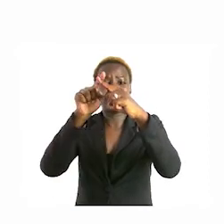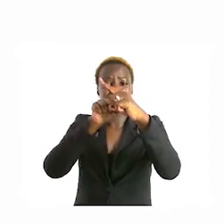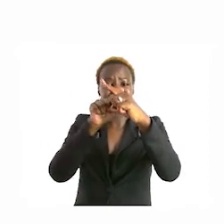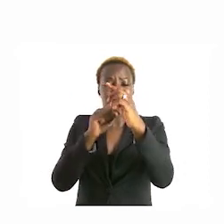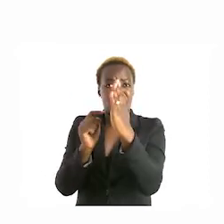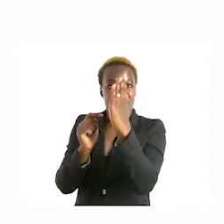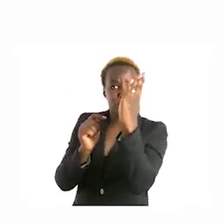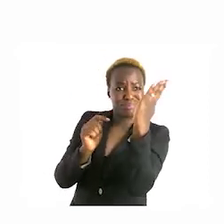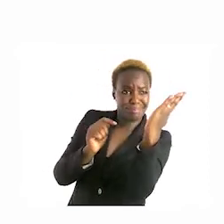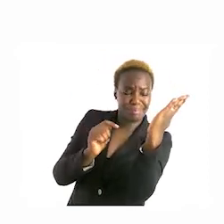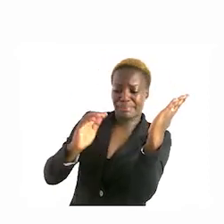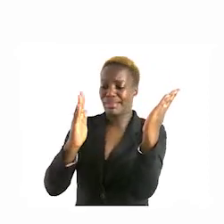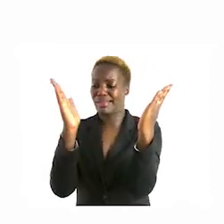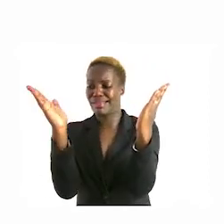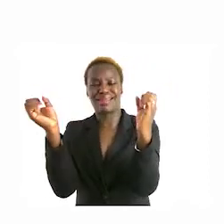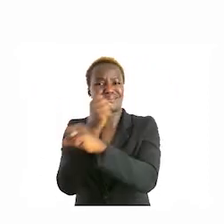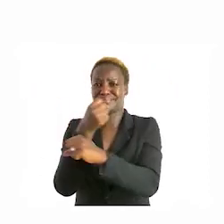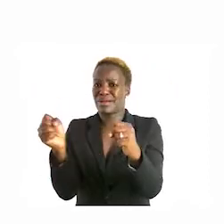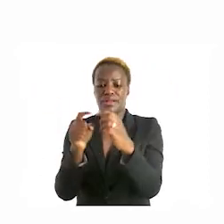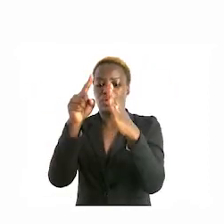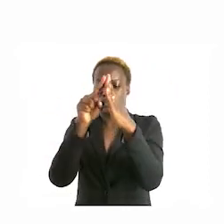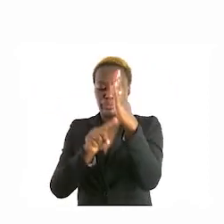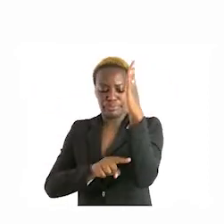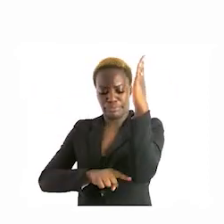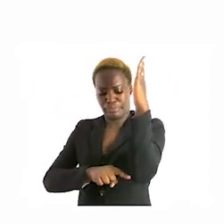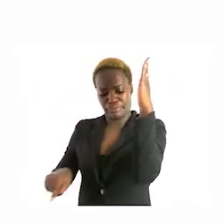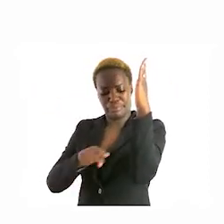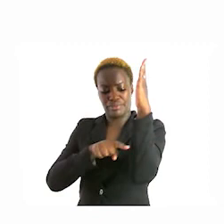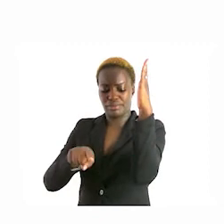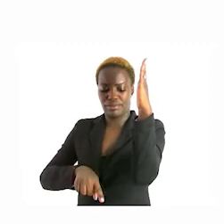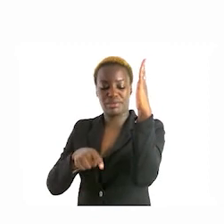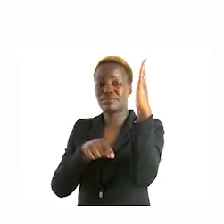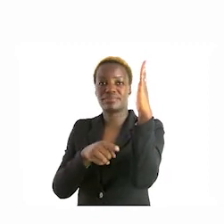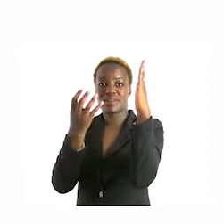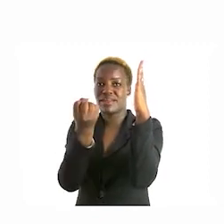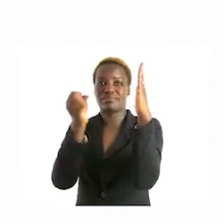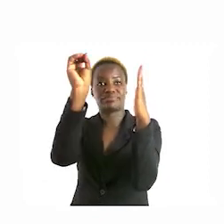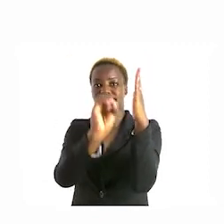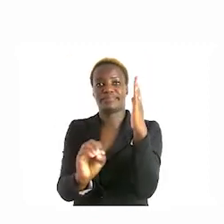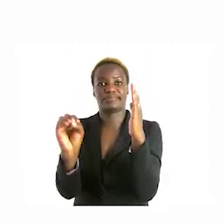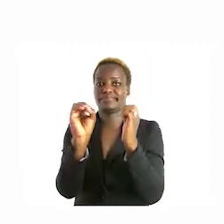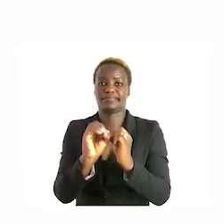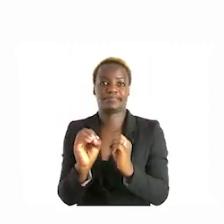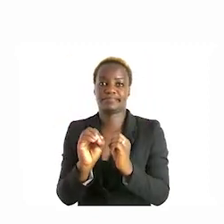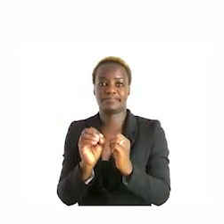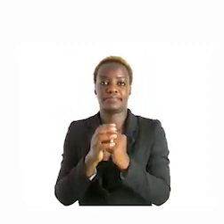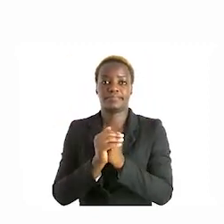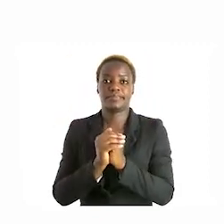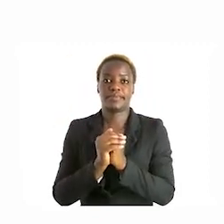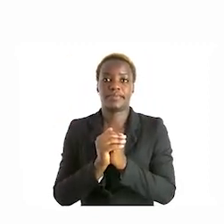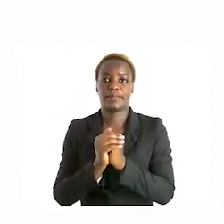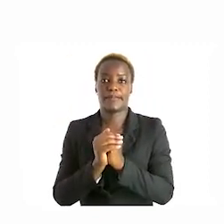actually form a right angle. It should be the straight line in order for us to indicate whether it's